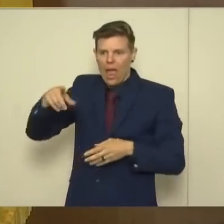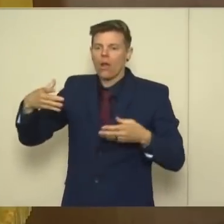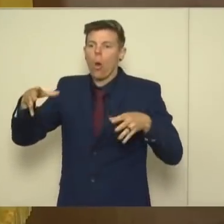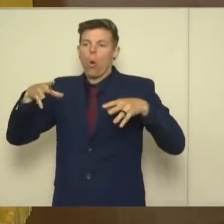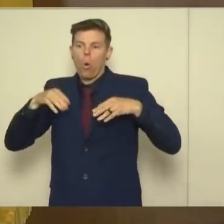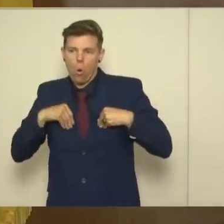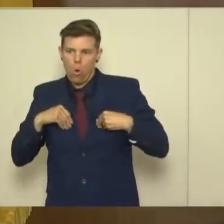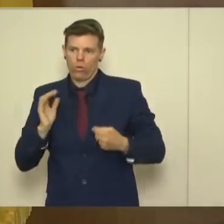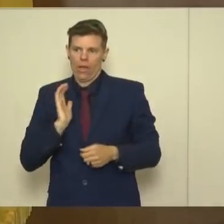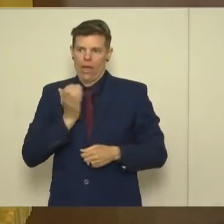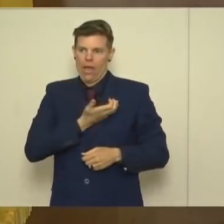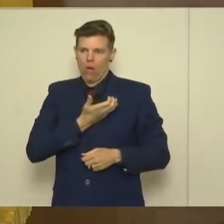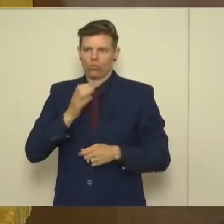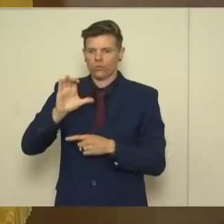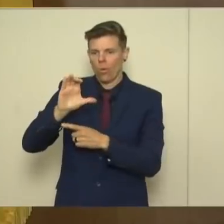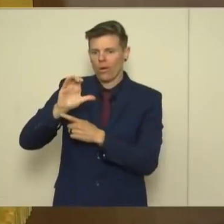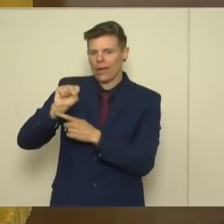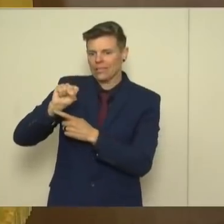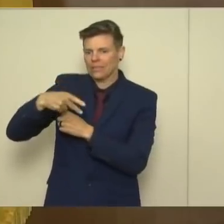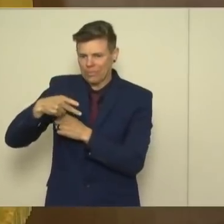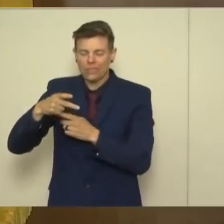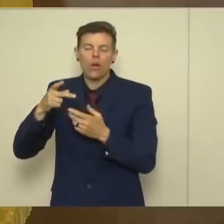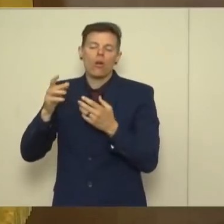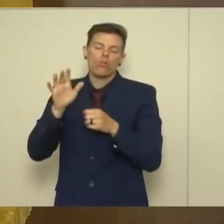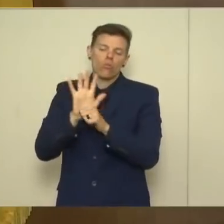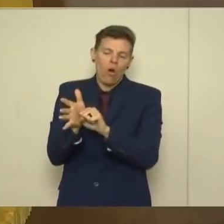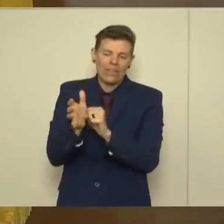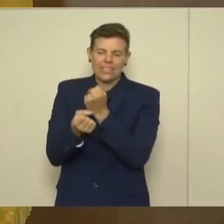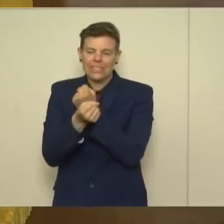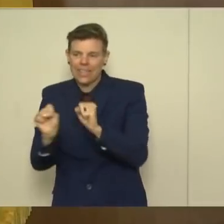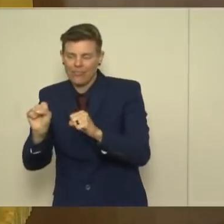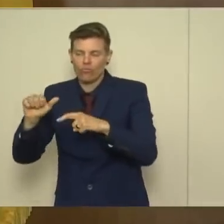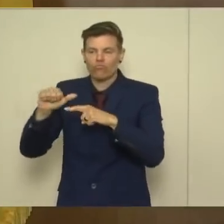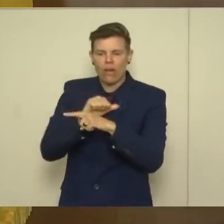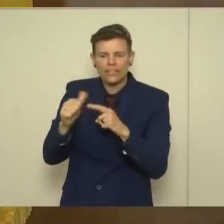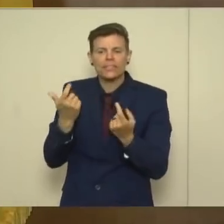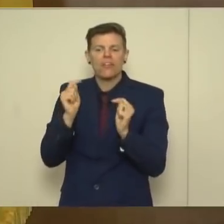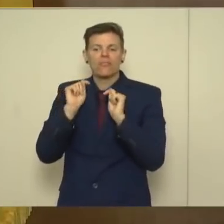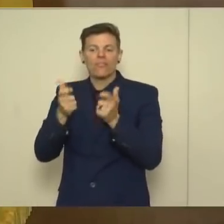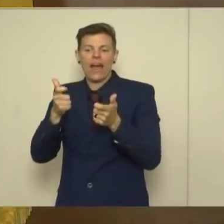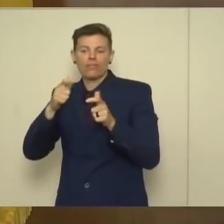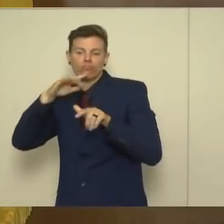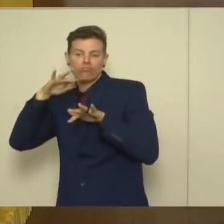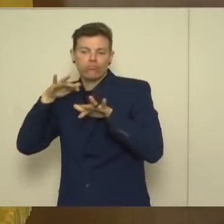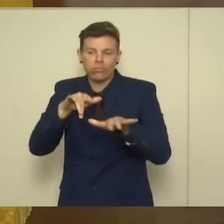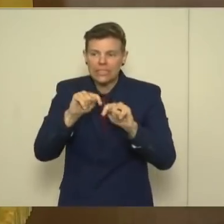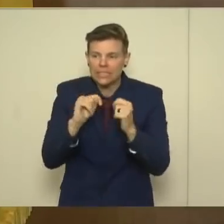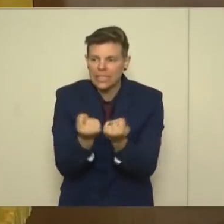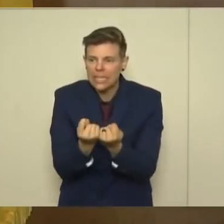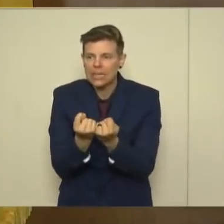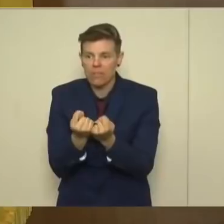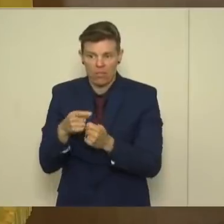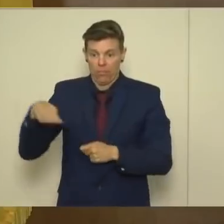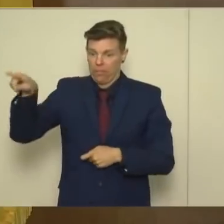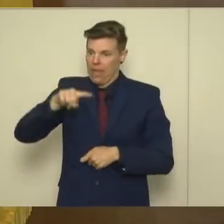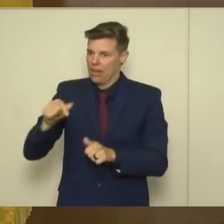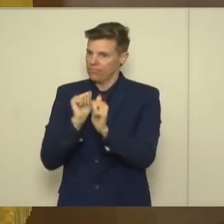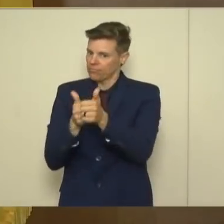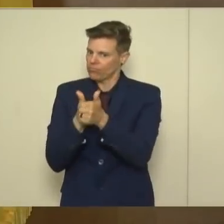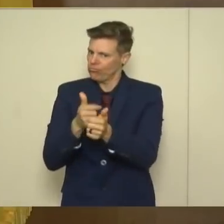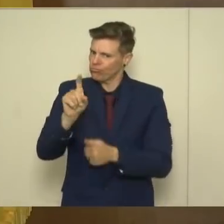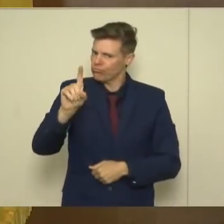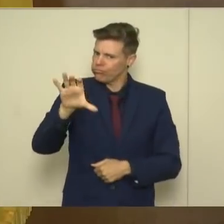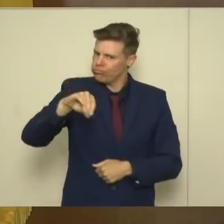and rapid response and surveillance and making sure that if we have an issue or an infection, that there's an immediate